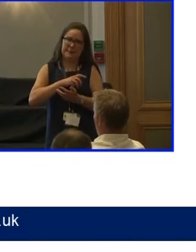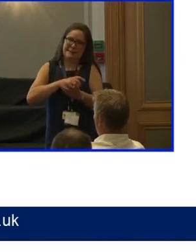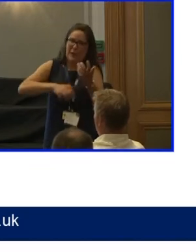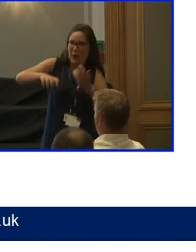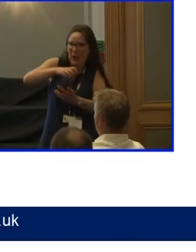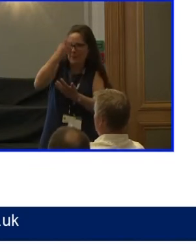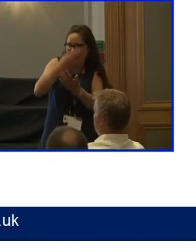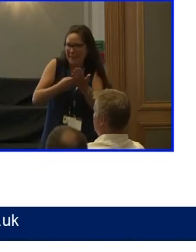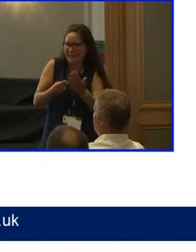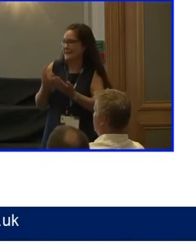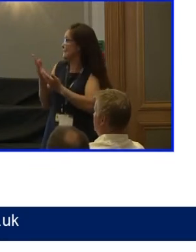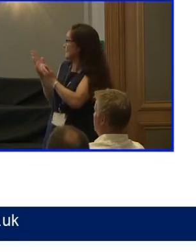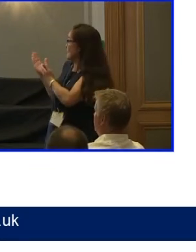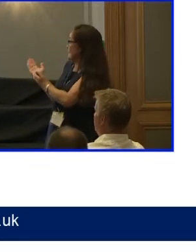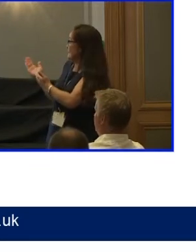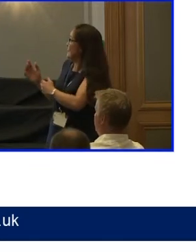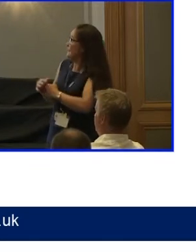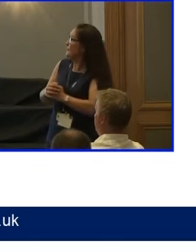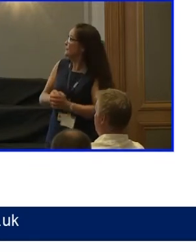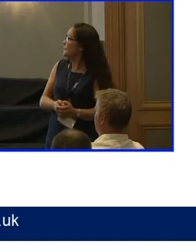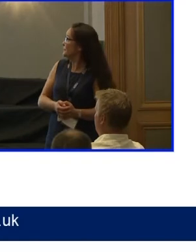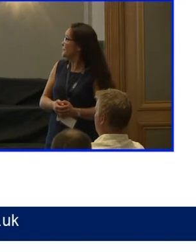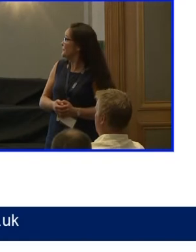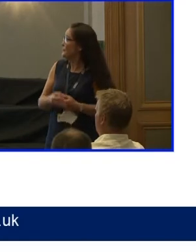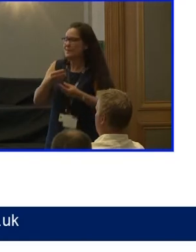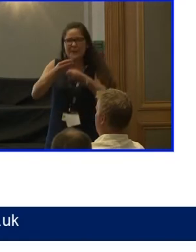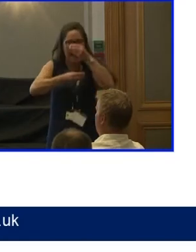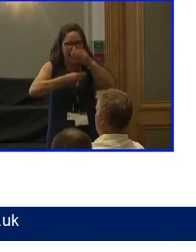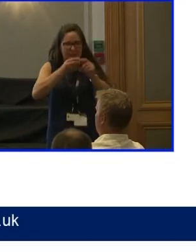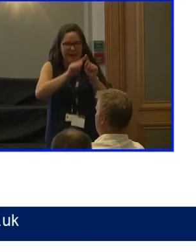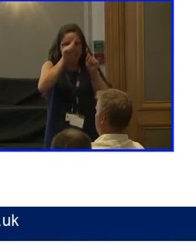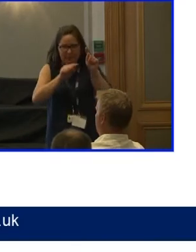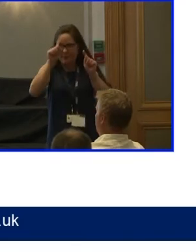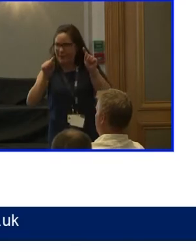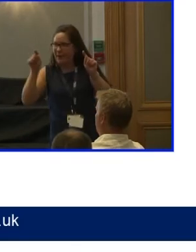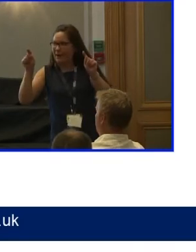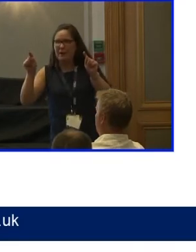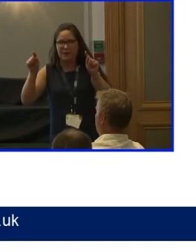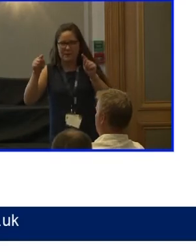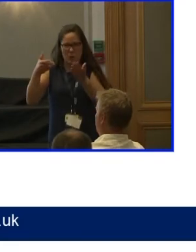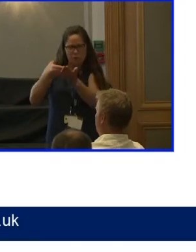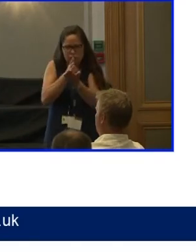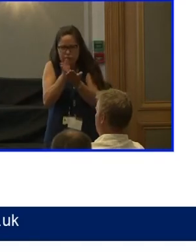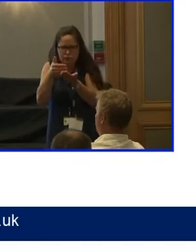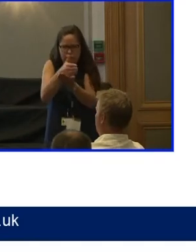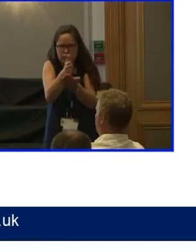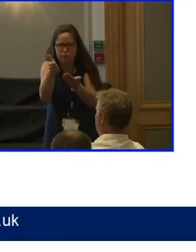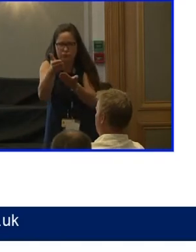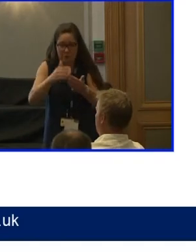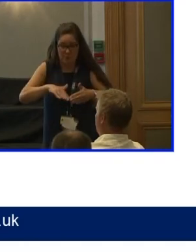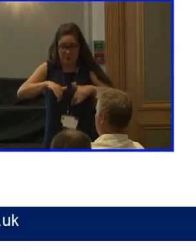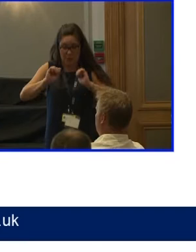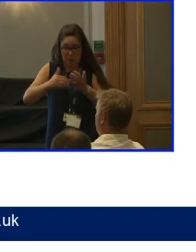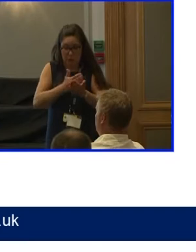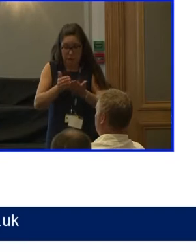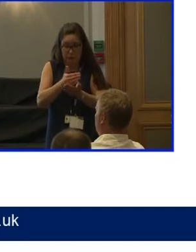screen, which essentially just outlines the clinical trials route map. This was developed by the NIHR, or the National Institute